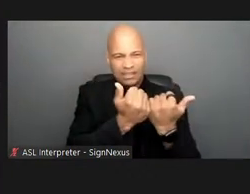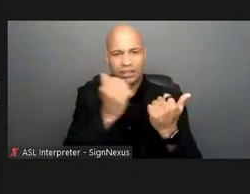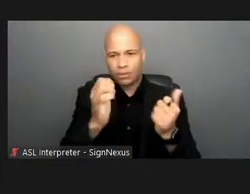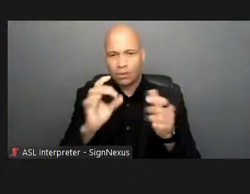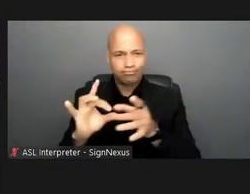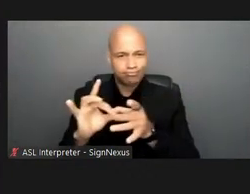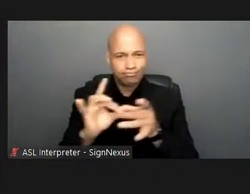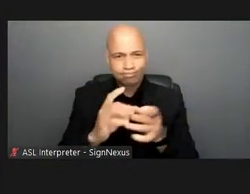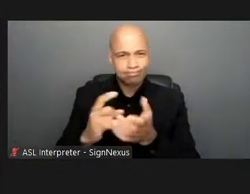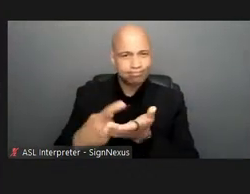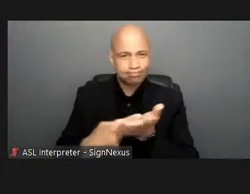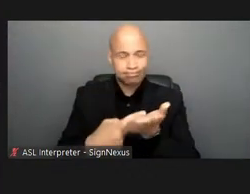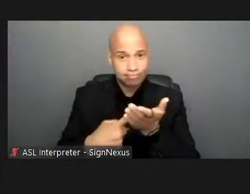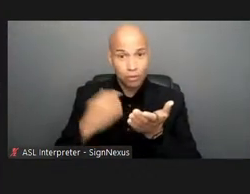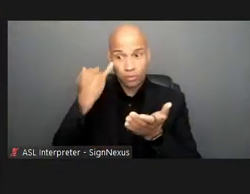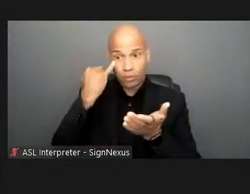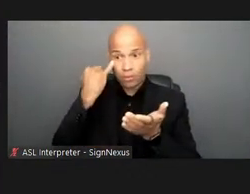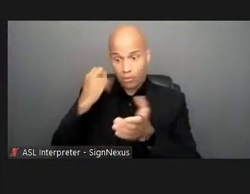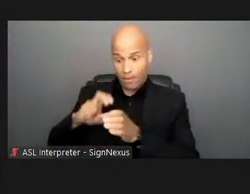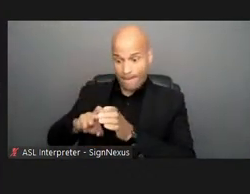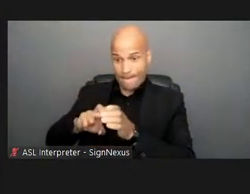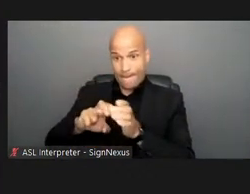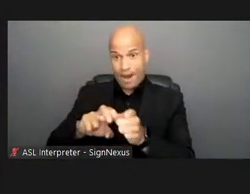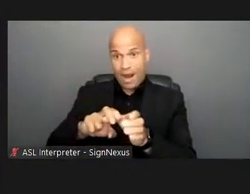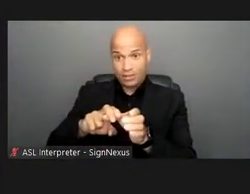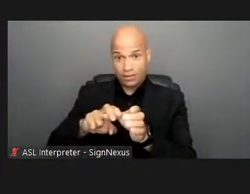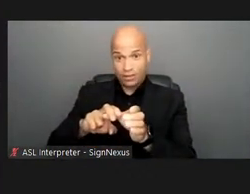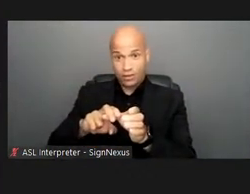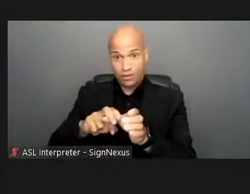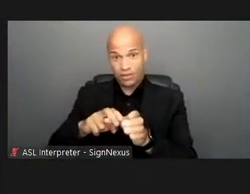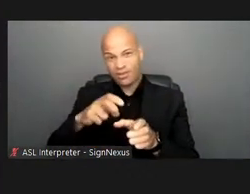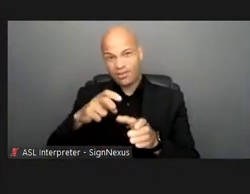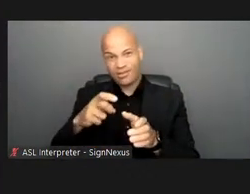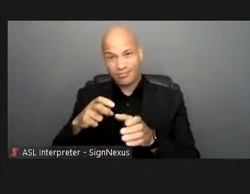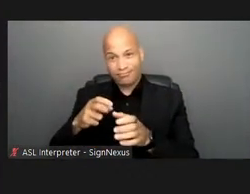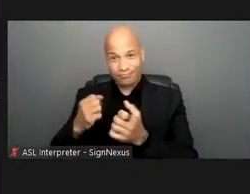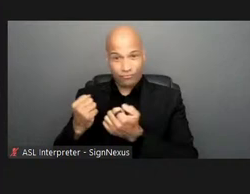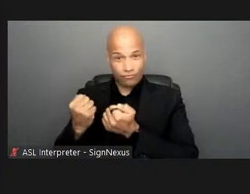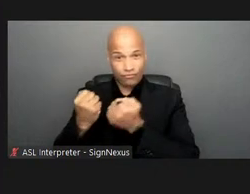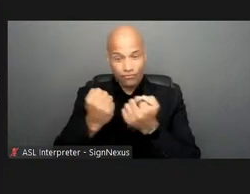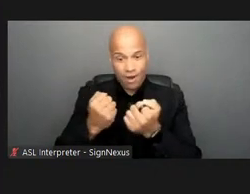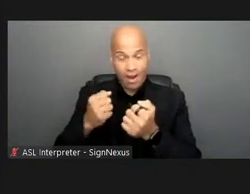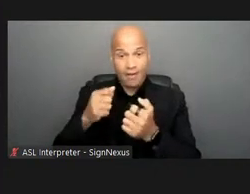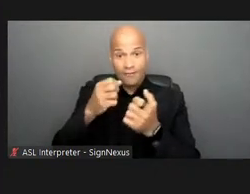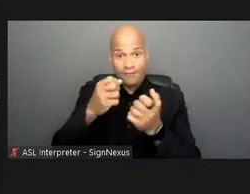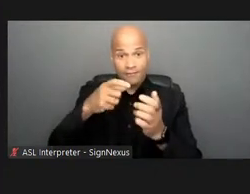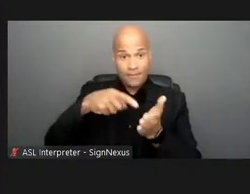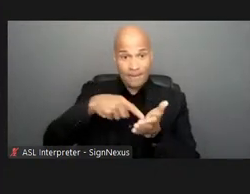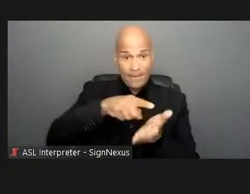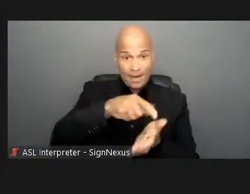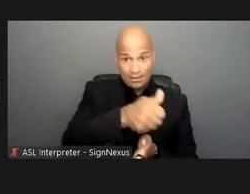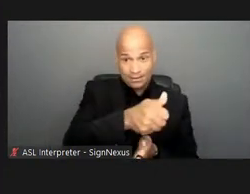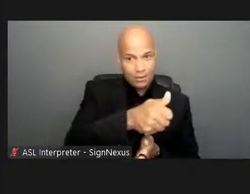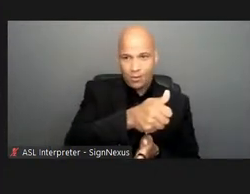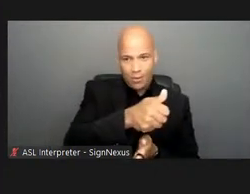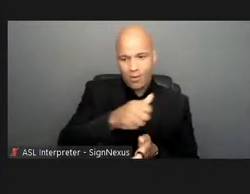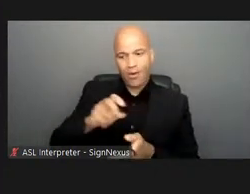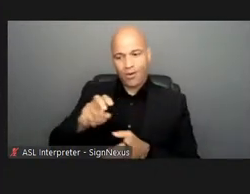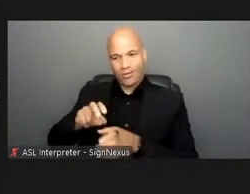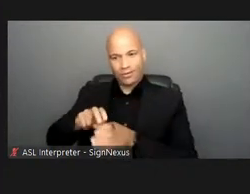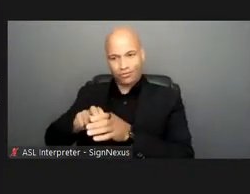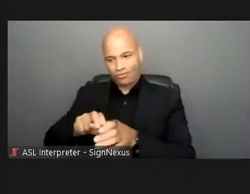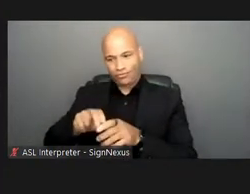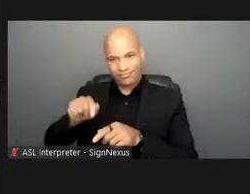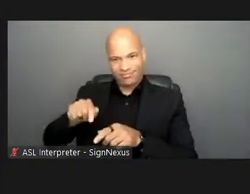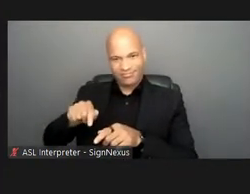passengers are present in the vehicles the passengers will pay the toll rather than the driver again these mitigations would be